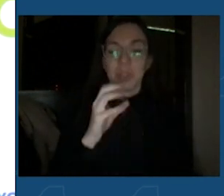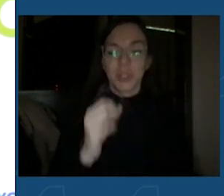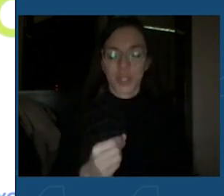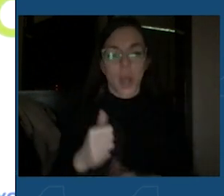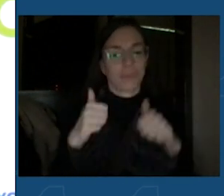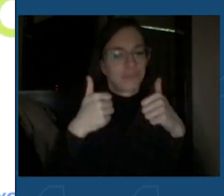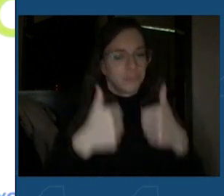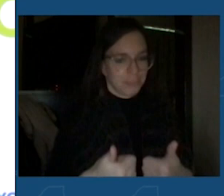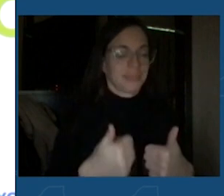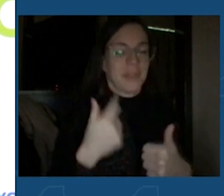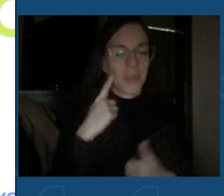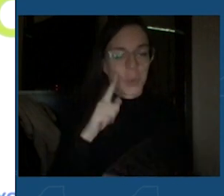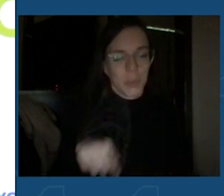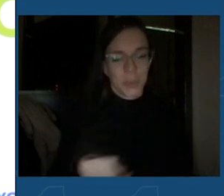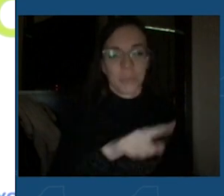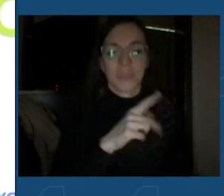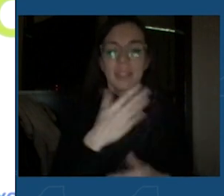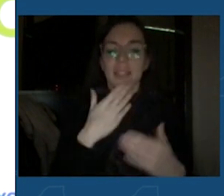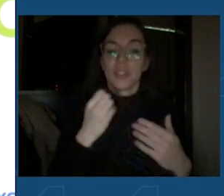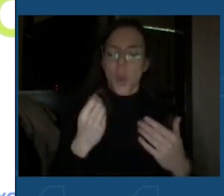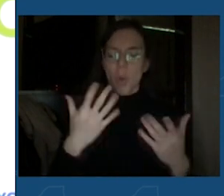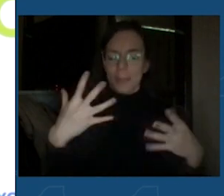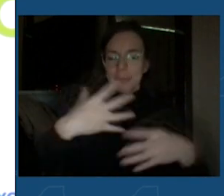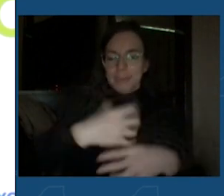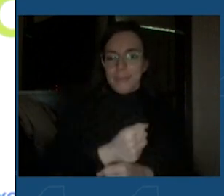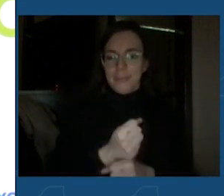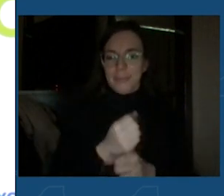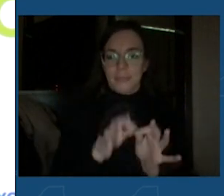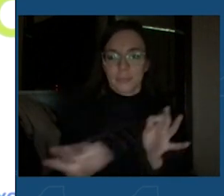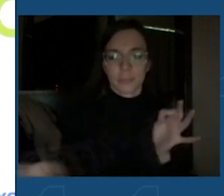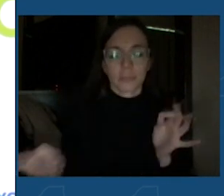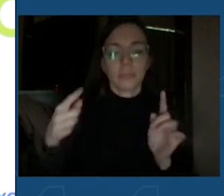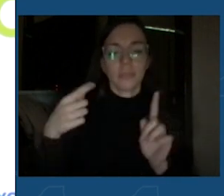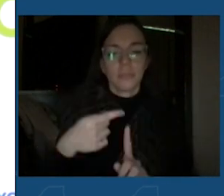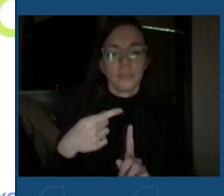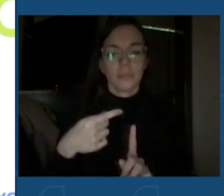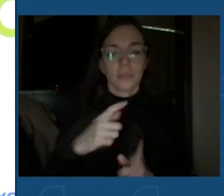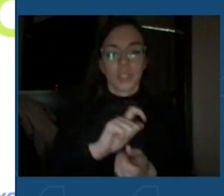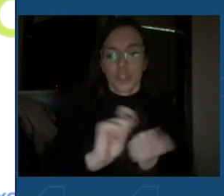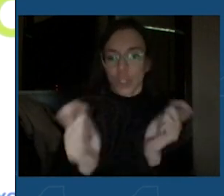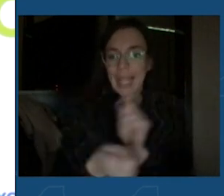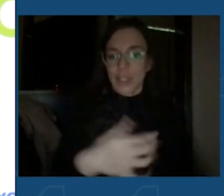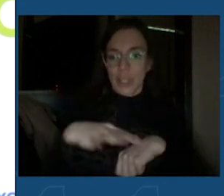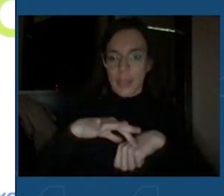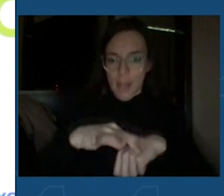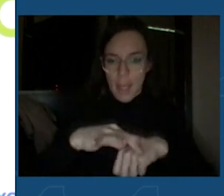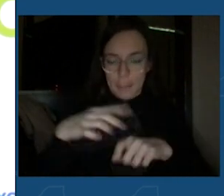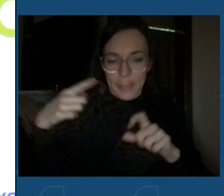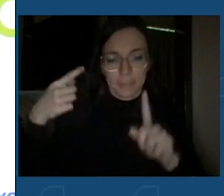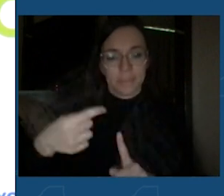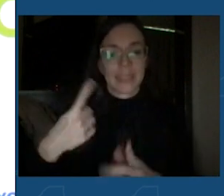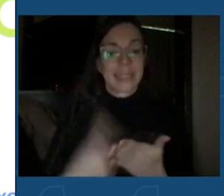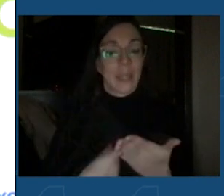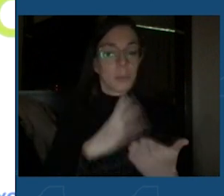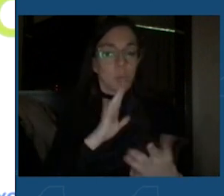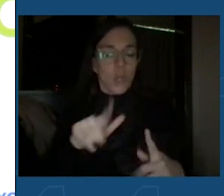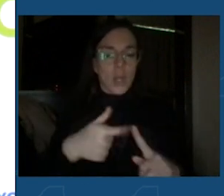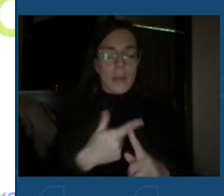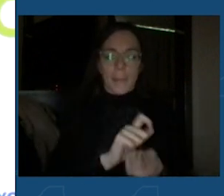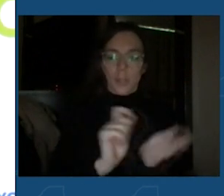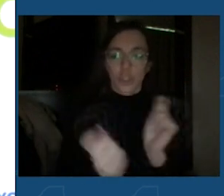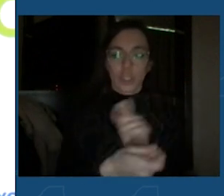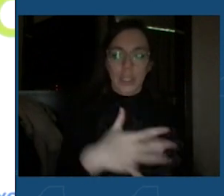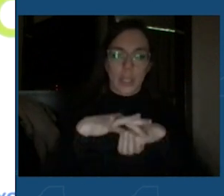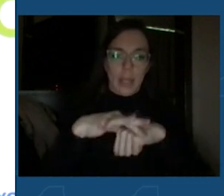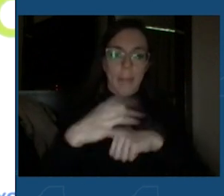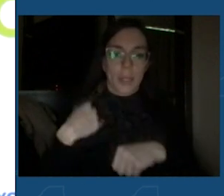you. So let me say this in my brevity, changing the climate. Sometimes we talk about changing the climate, and we